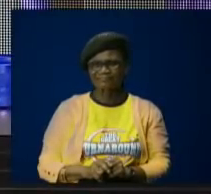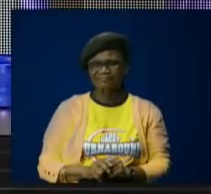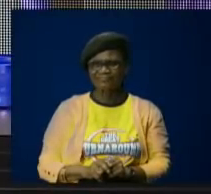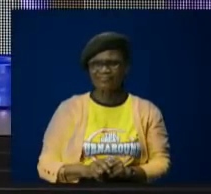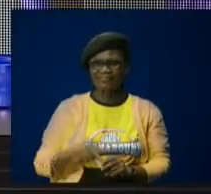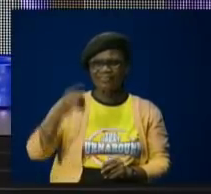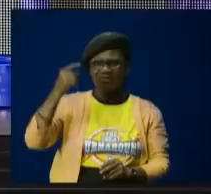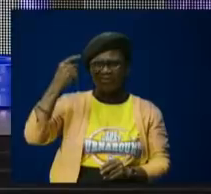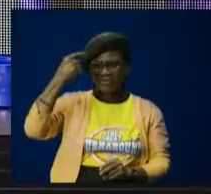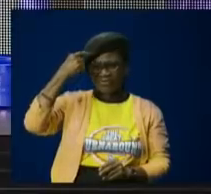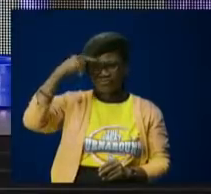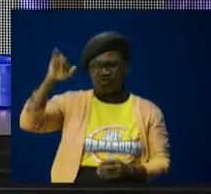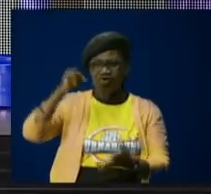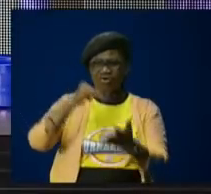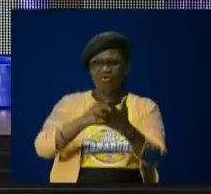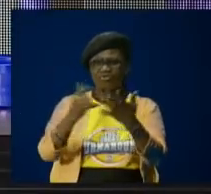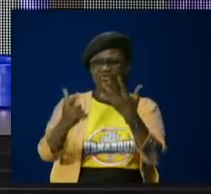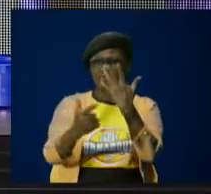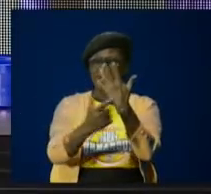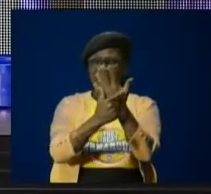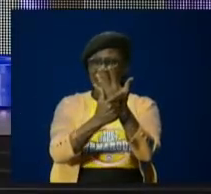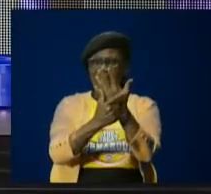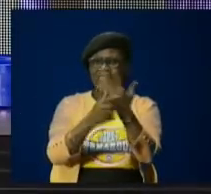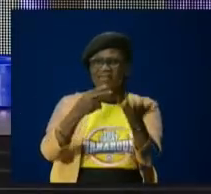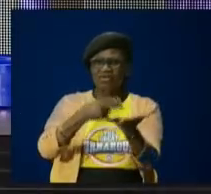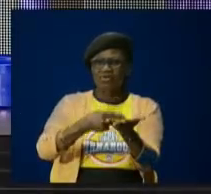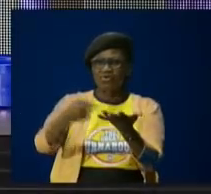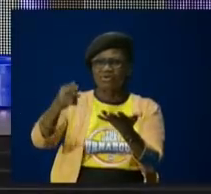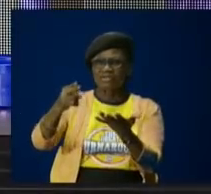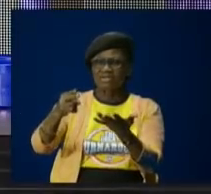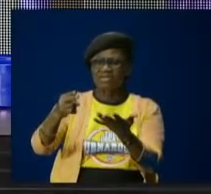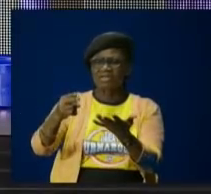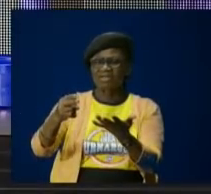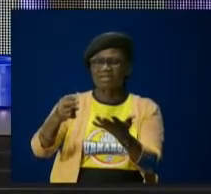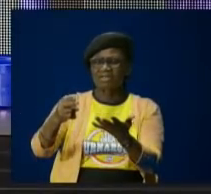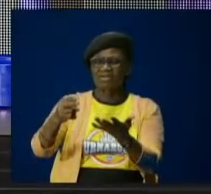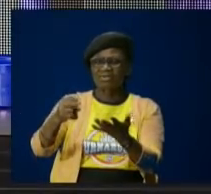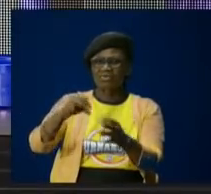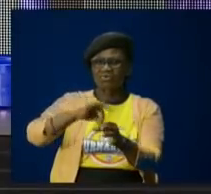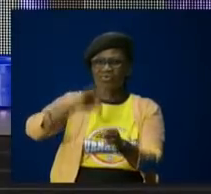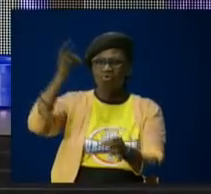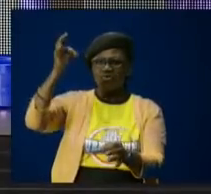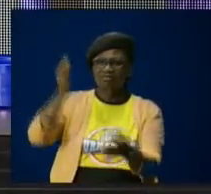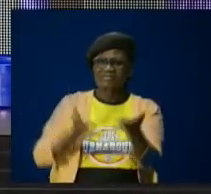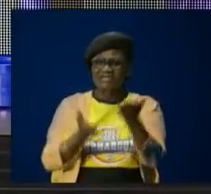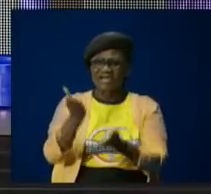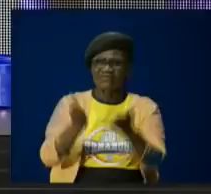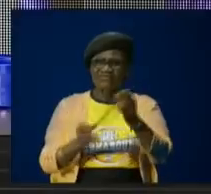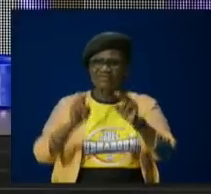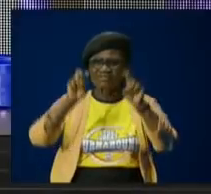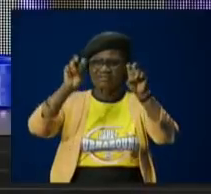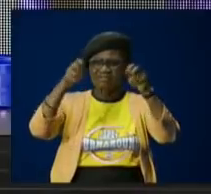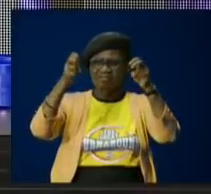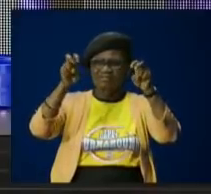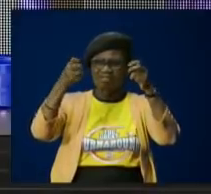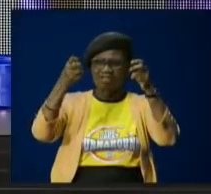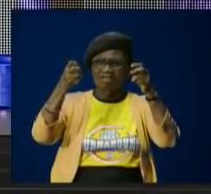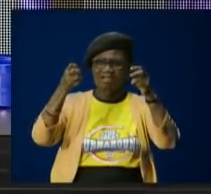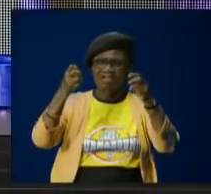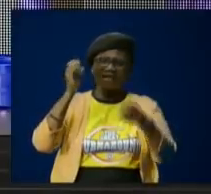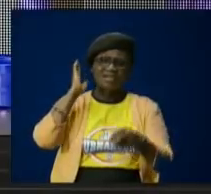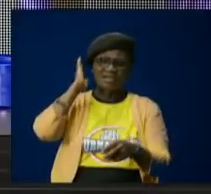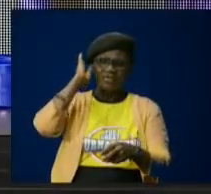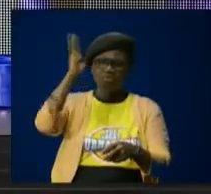For July, the Holy Ghost service team will be the same